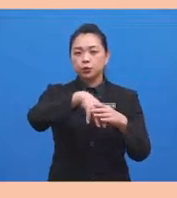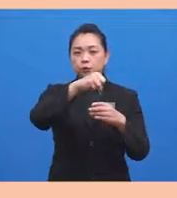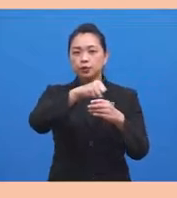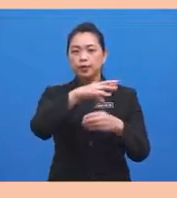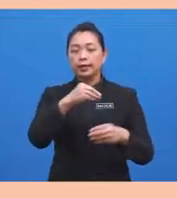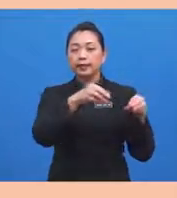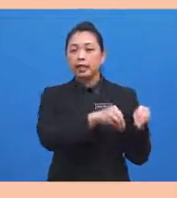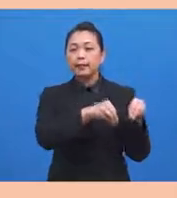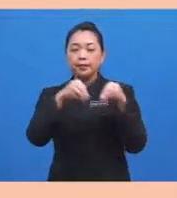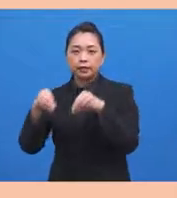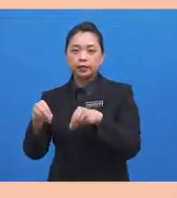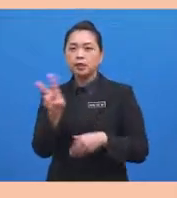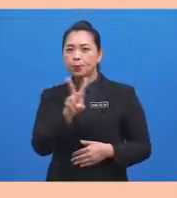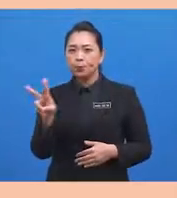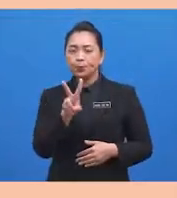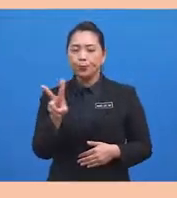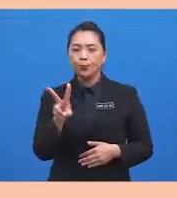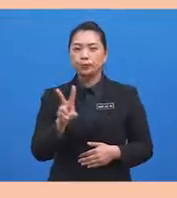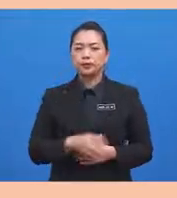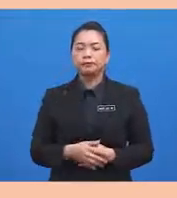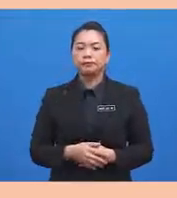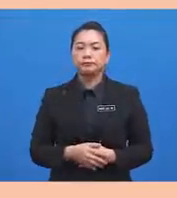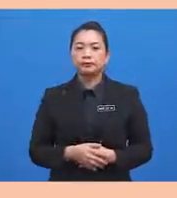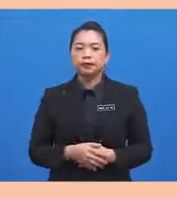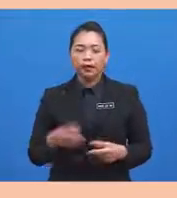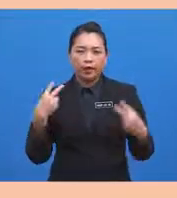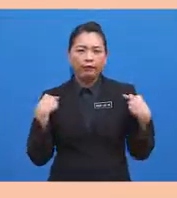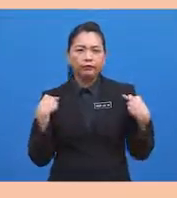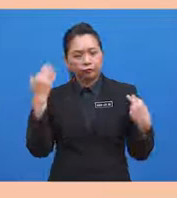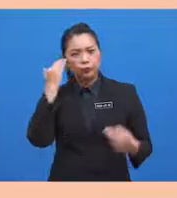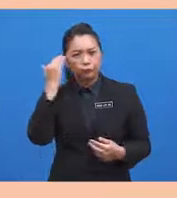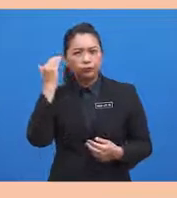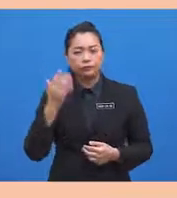immigrants, they are both in the same sentence. Have you located them?